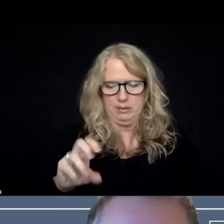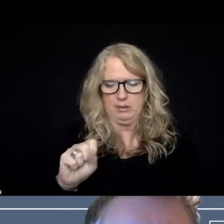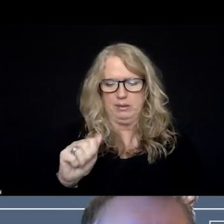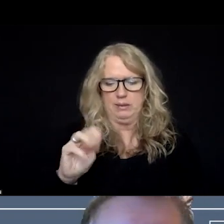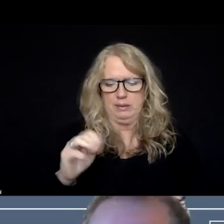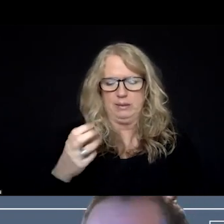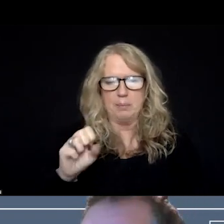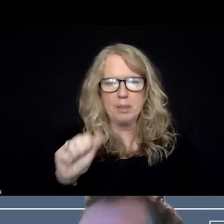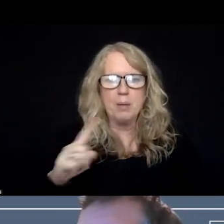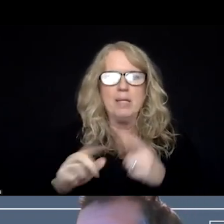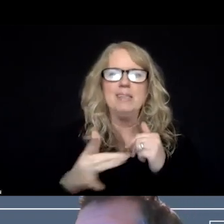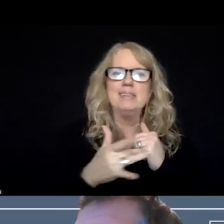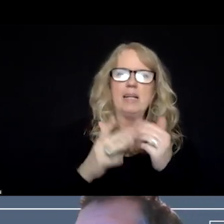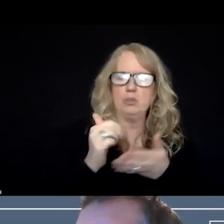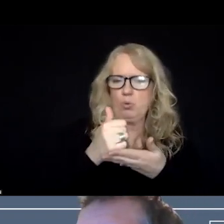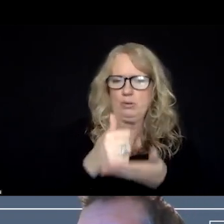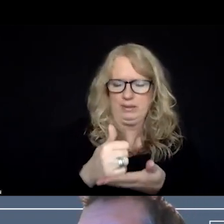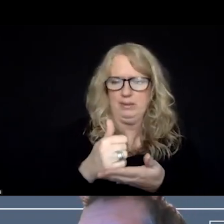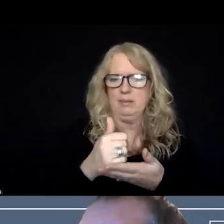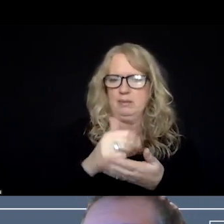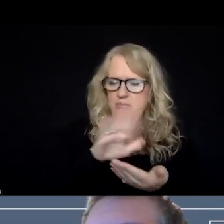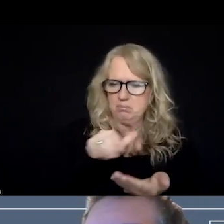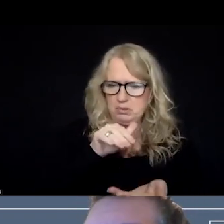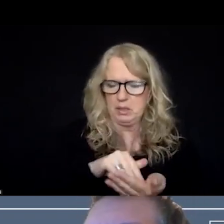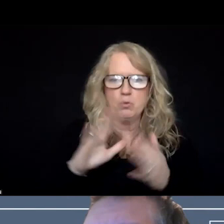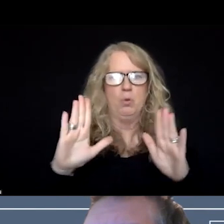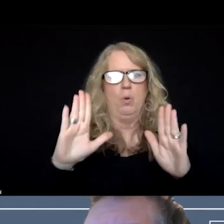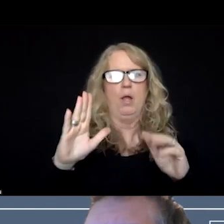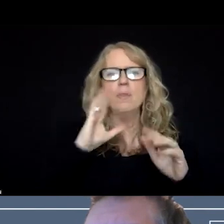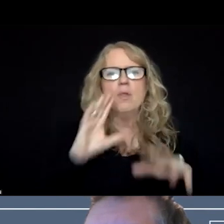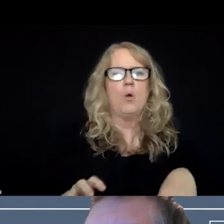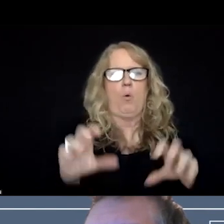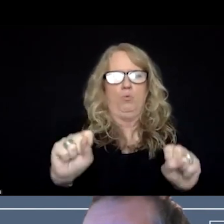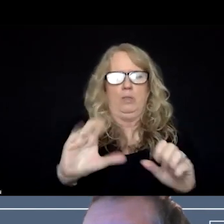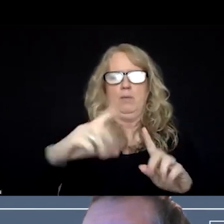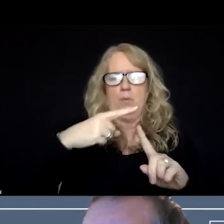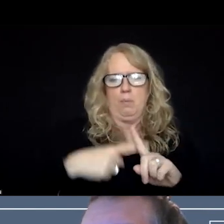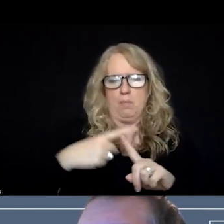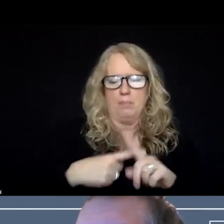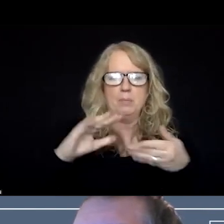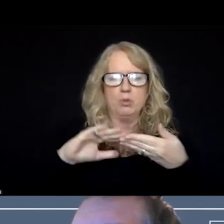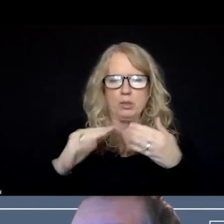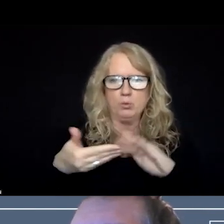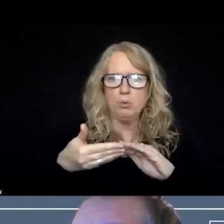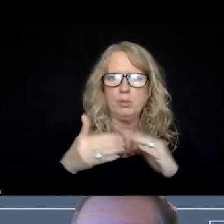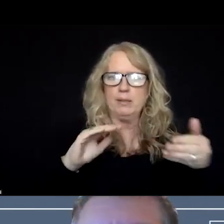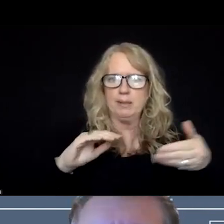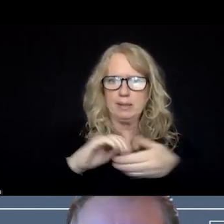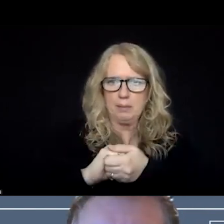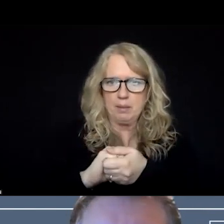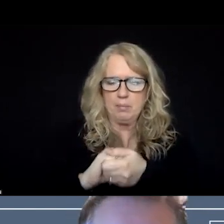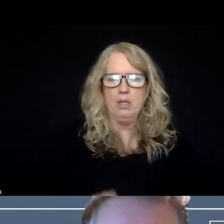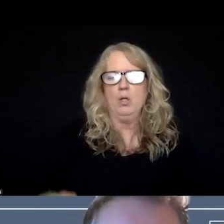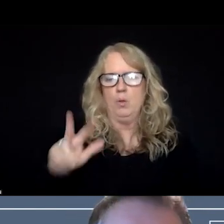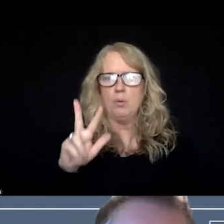SAMHSA's Crisis Technical Assistance Center is hosting their monthly Crisis Community Collaboration 3C